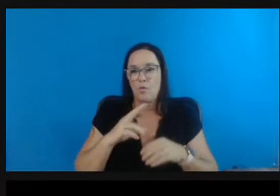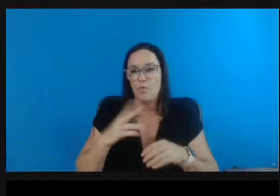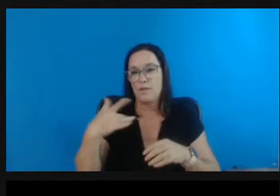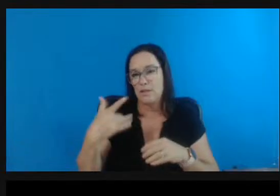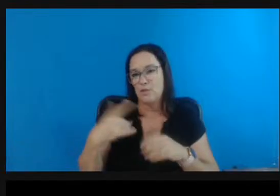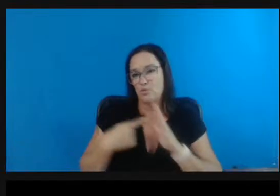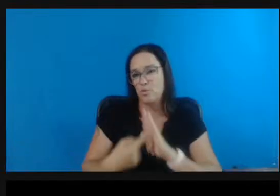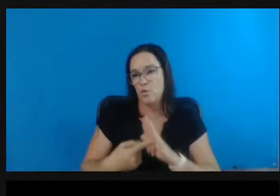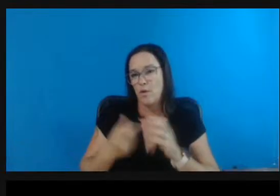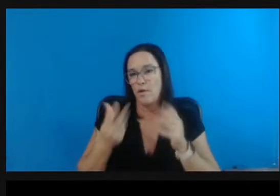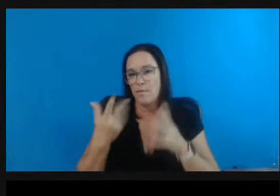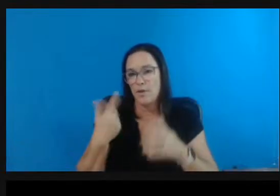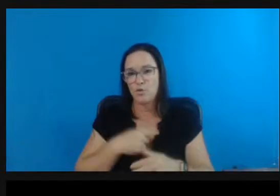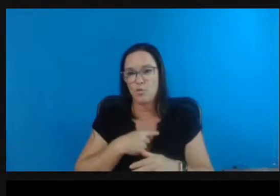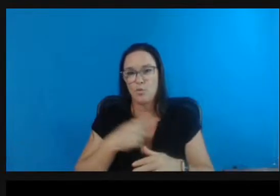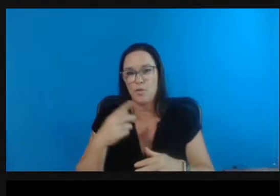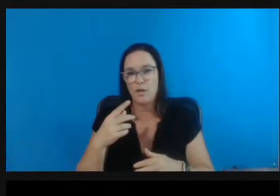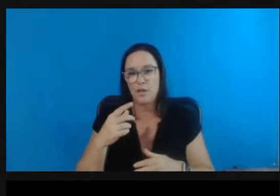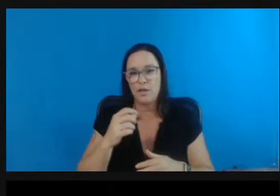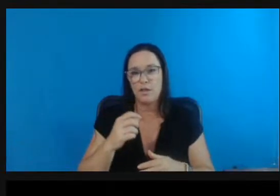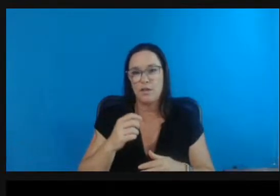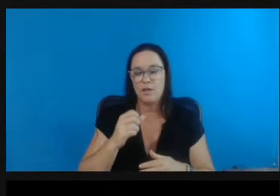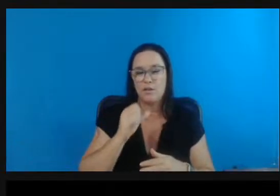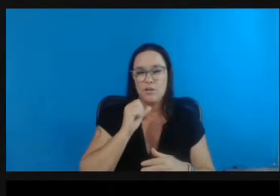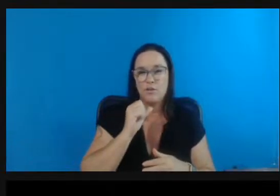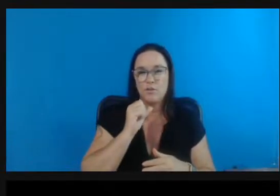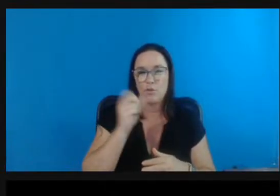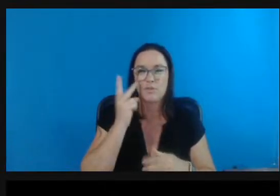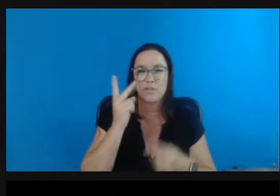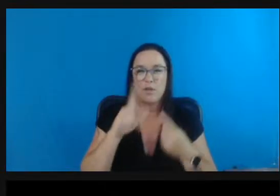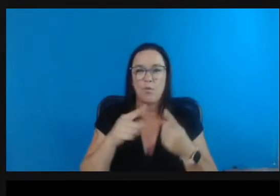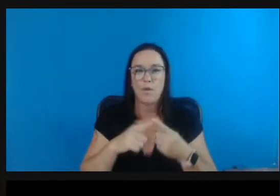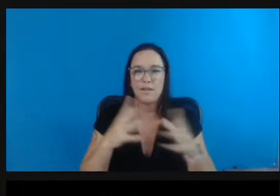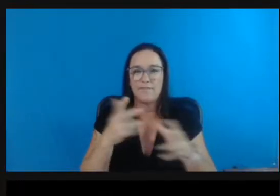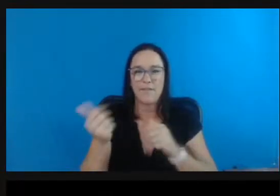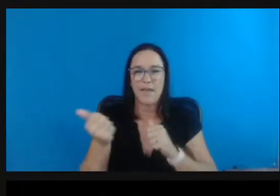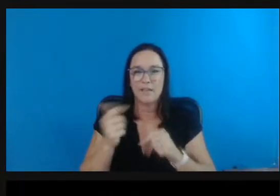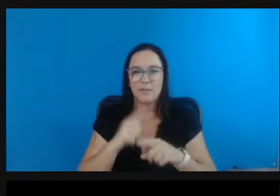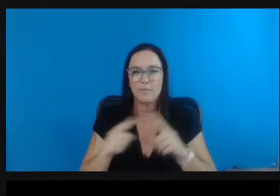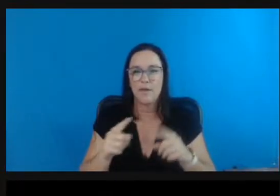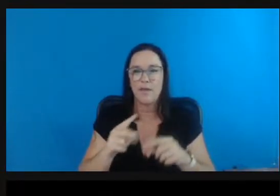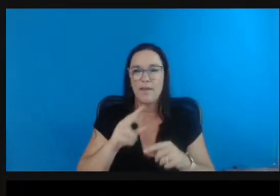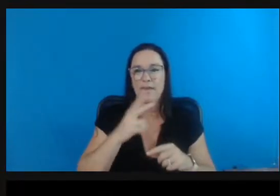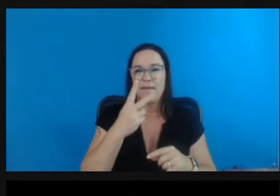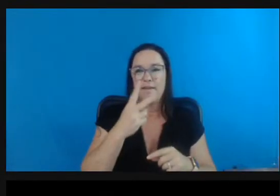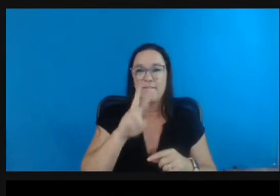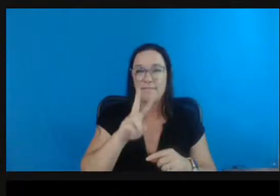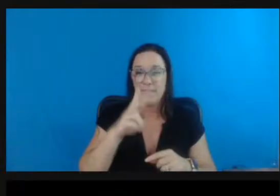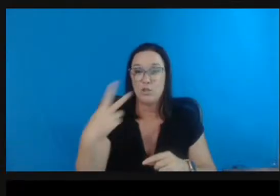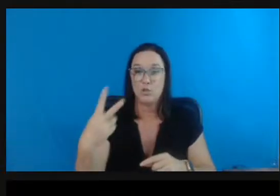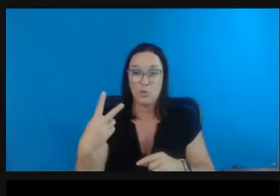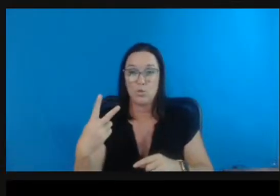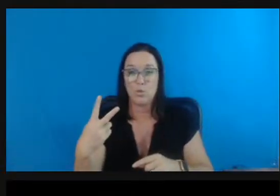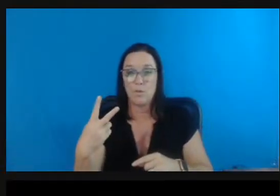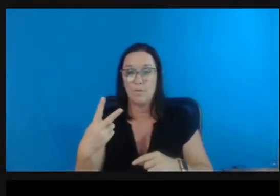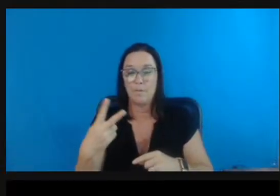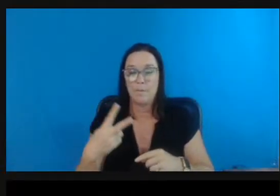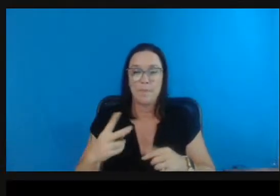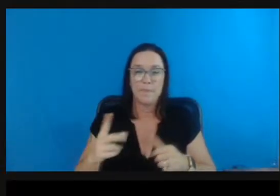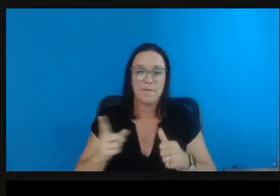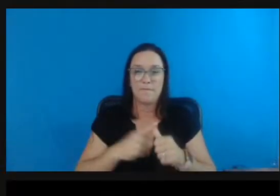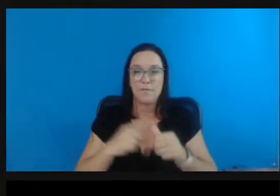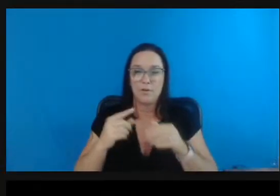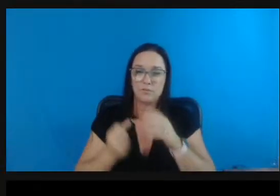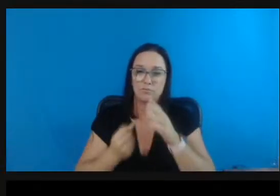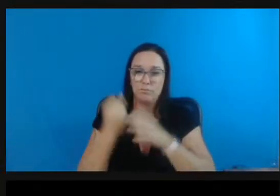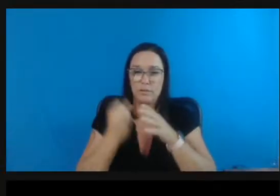how much we miss when we play things this fast sometimes. But here's the V2. Similarly, that first pistoning effect,